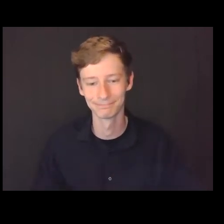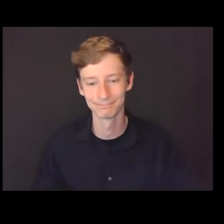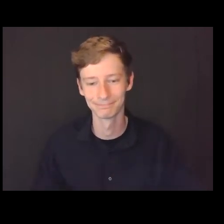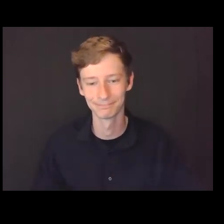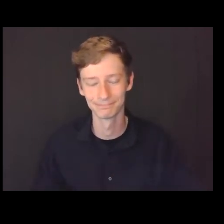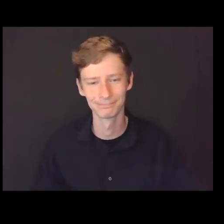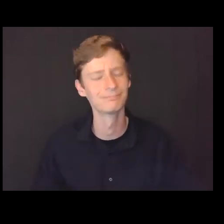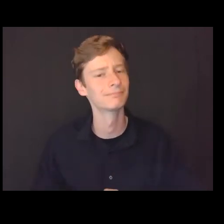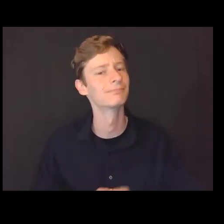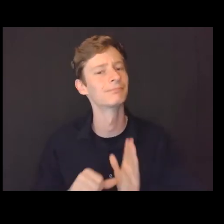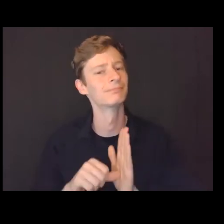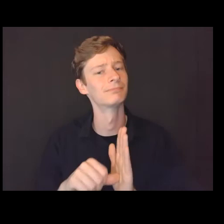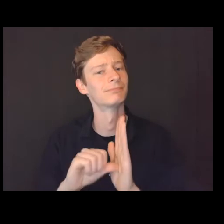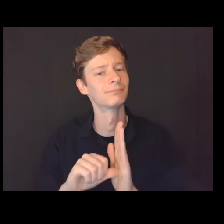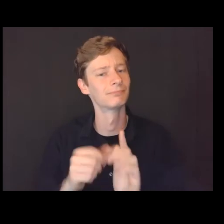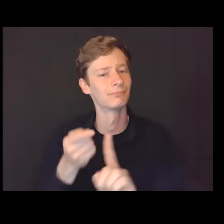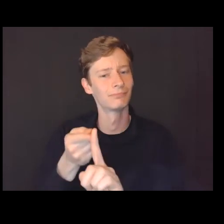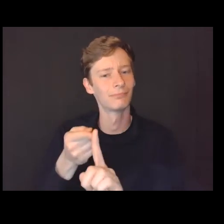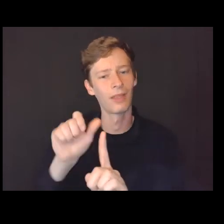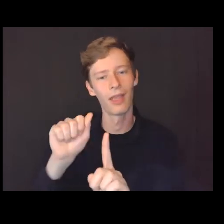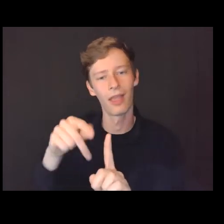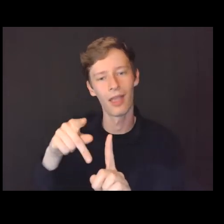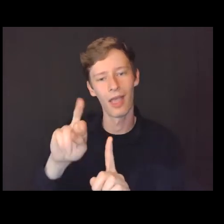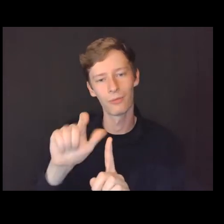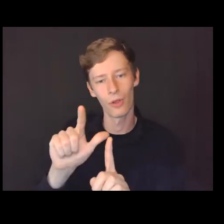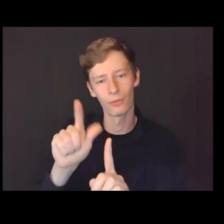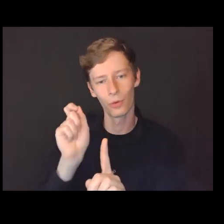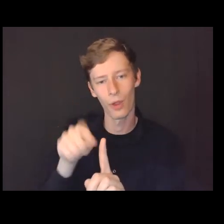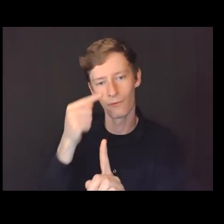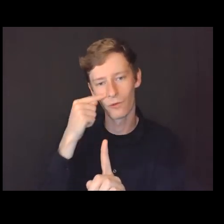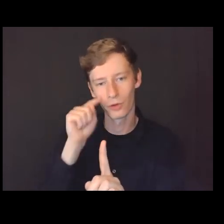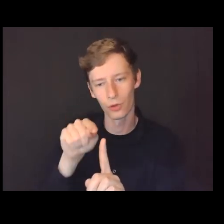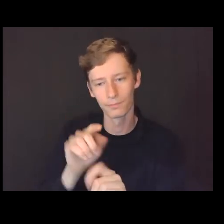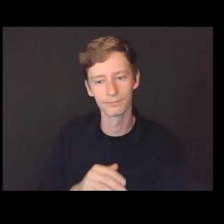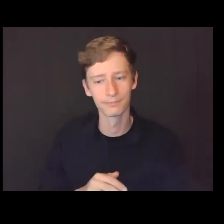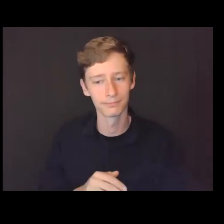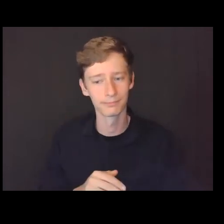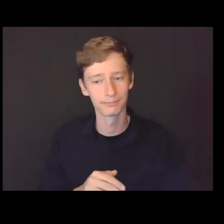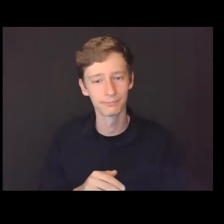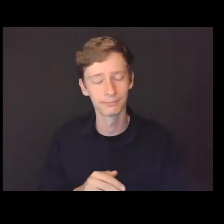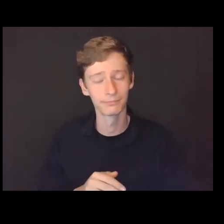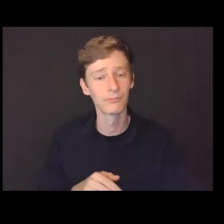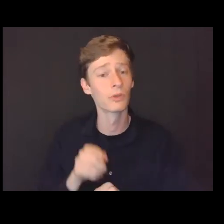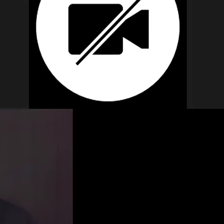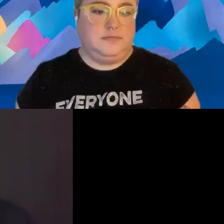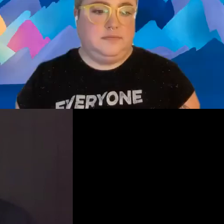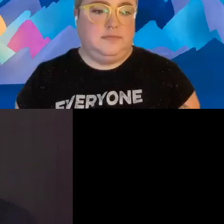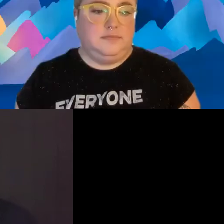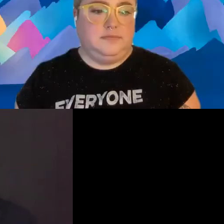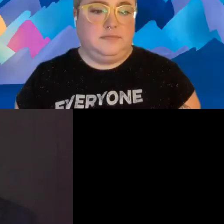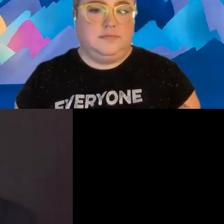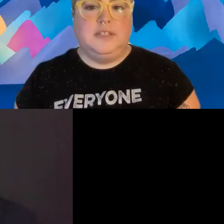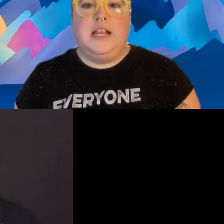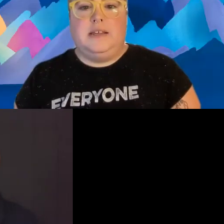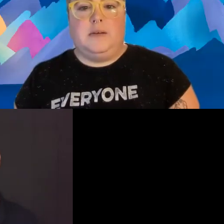just to reiterate, April, we have a question for you. What volunteer needs do you and abortion funds have?